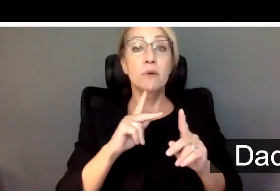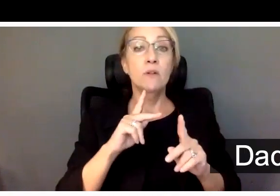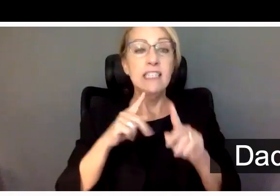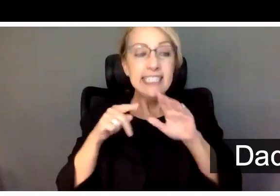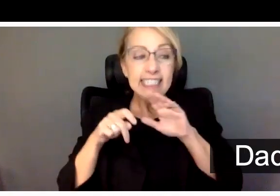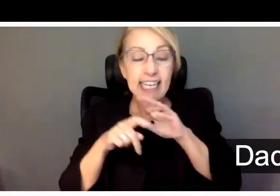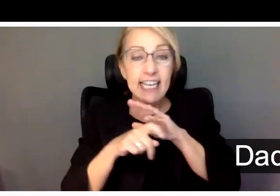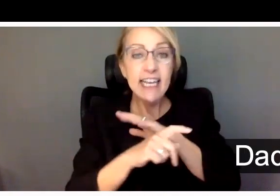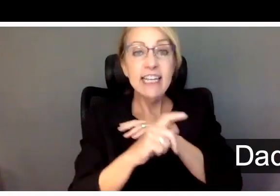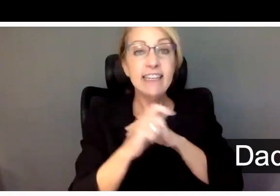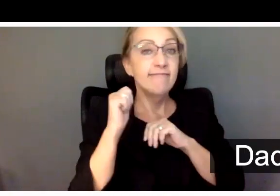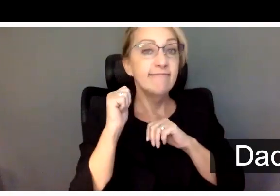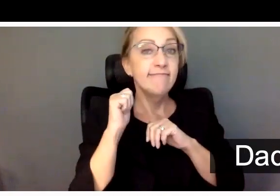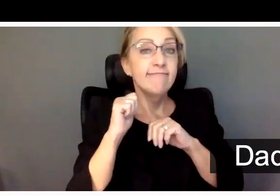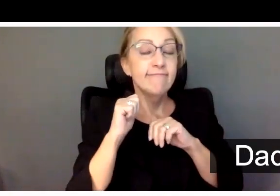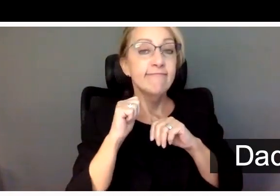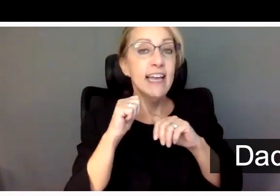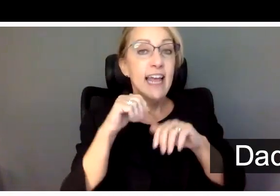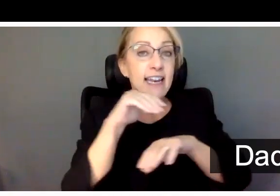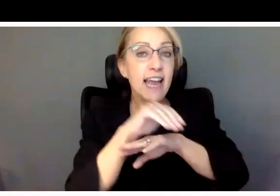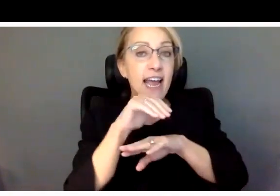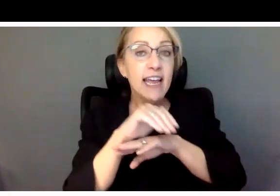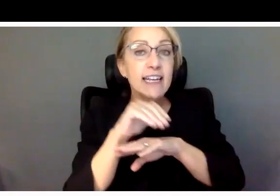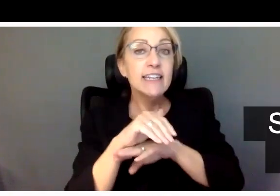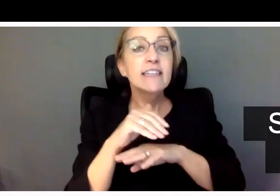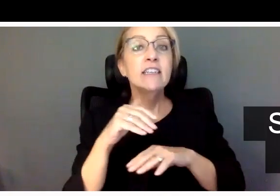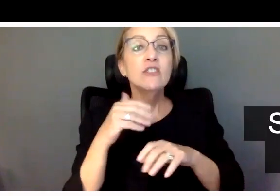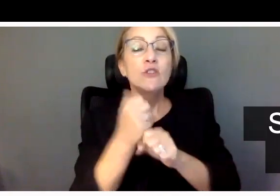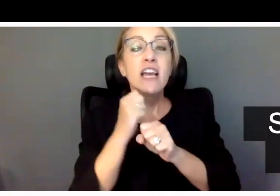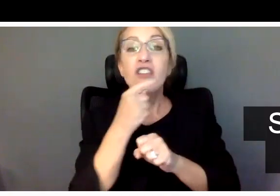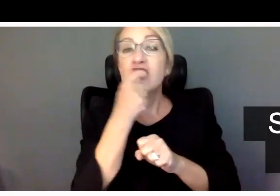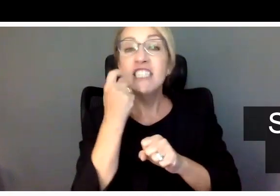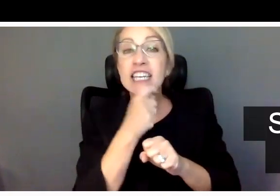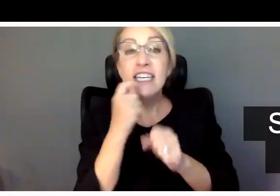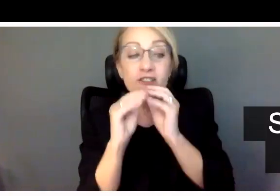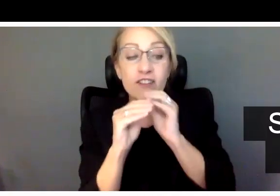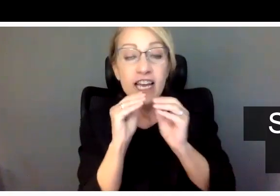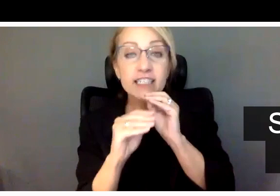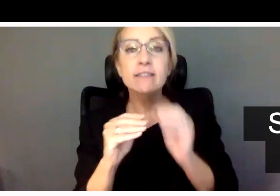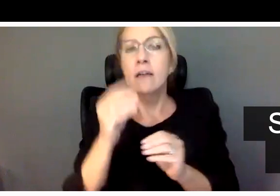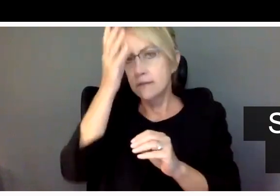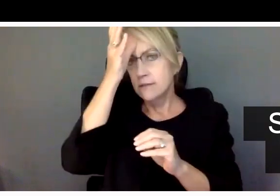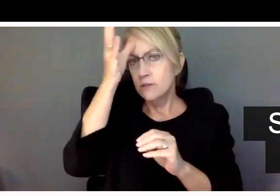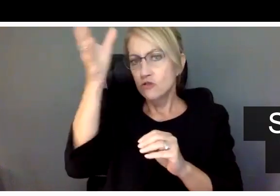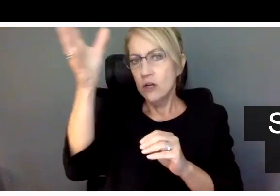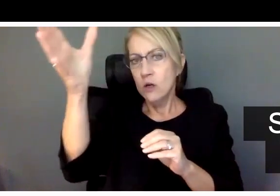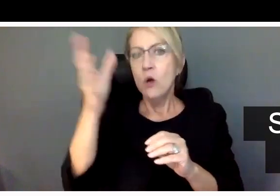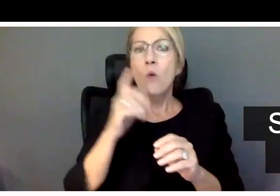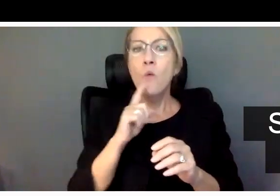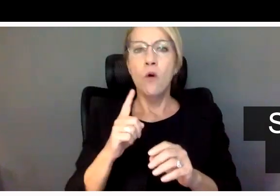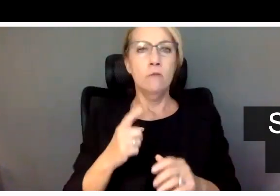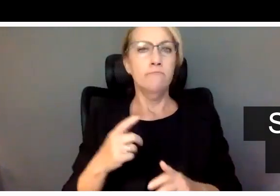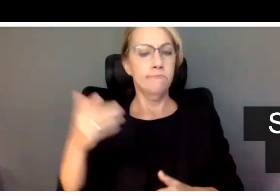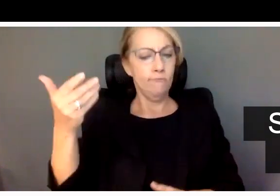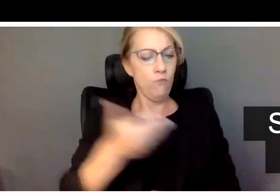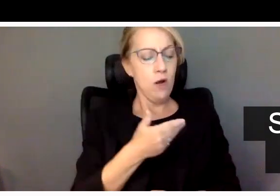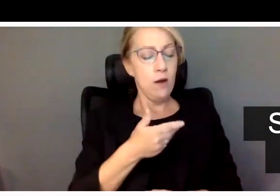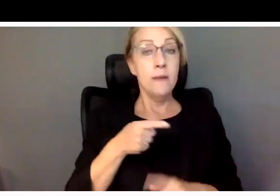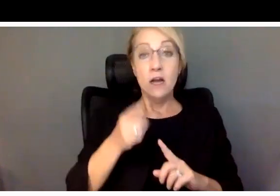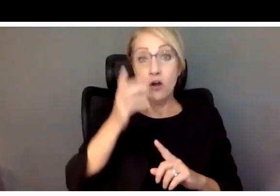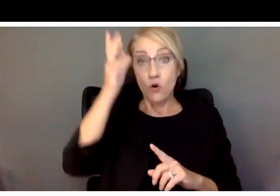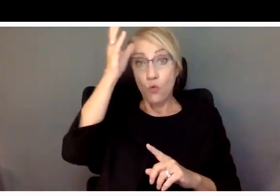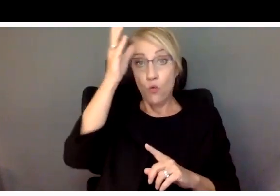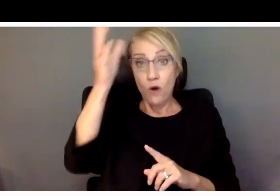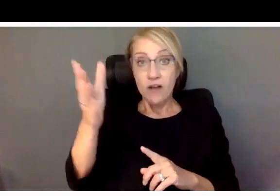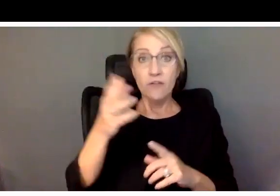fixed, Daddy Boo would welcome them. So he taught my dad to stay cool and to think his